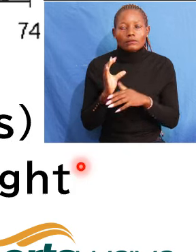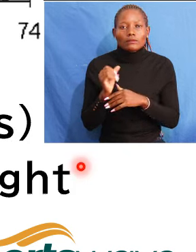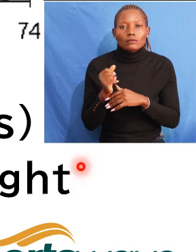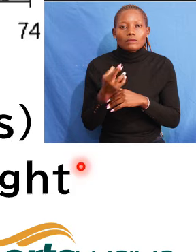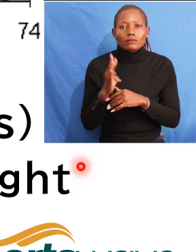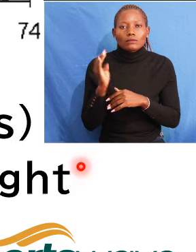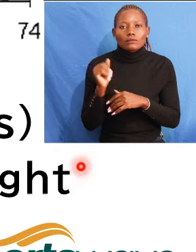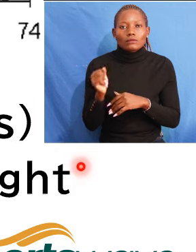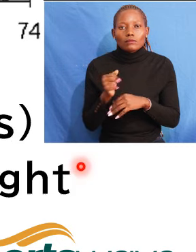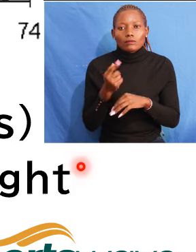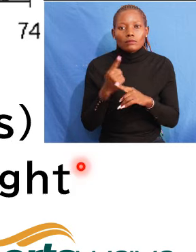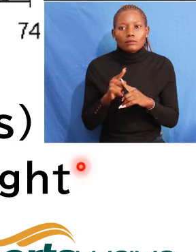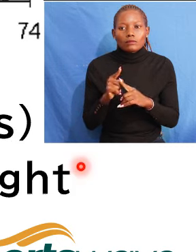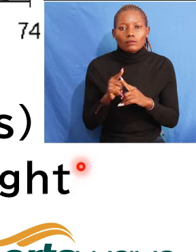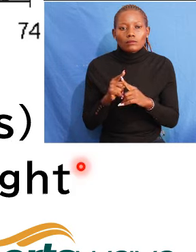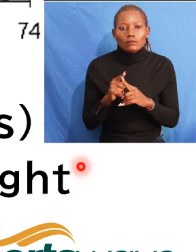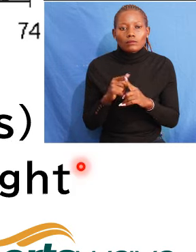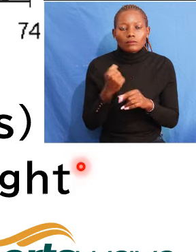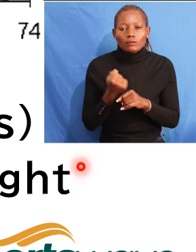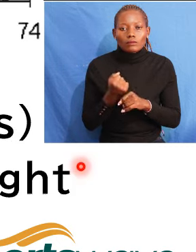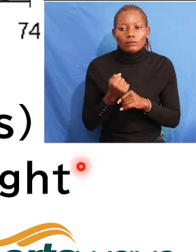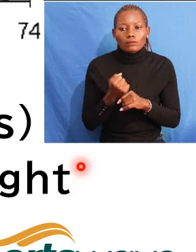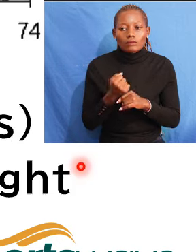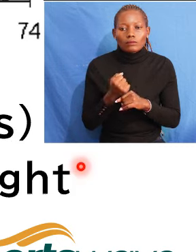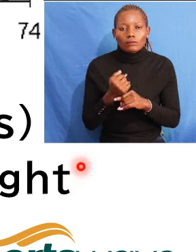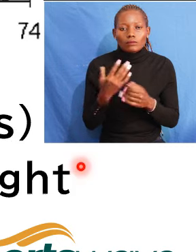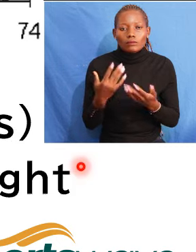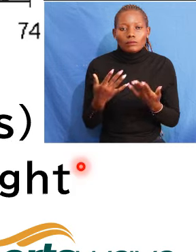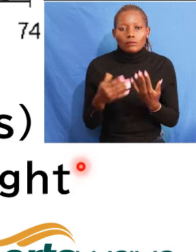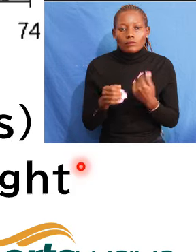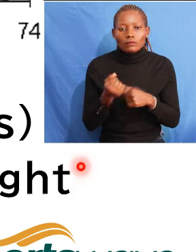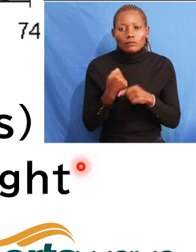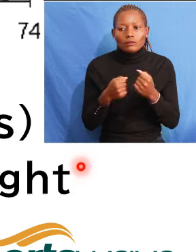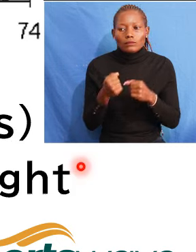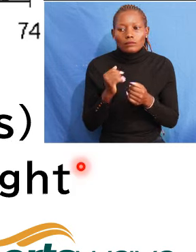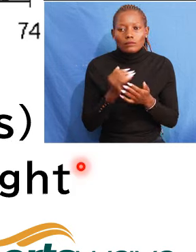But performing light exercises sometimes